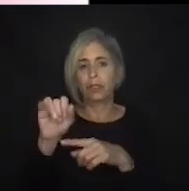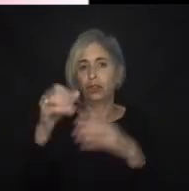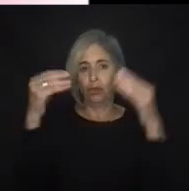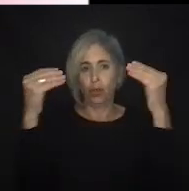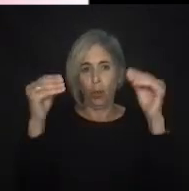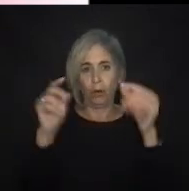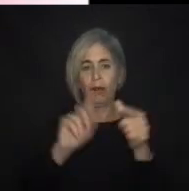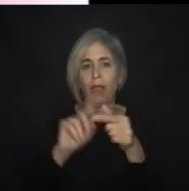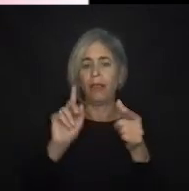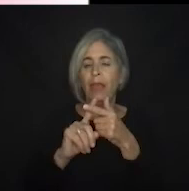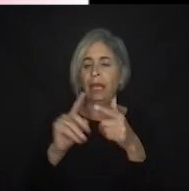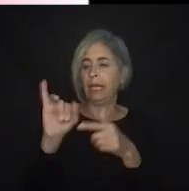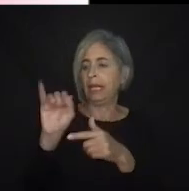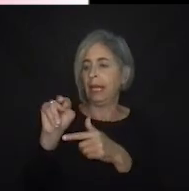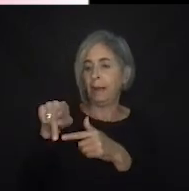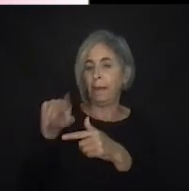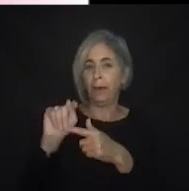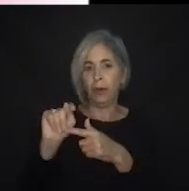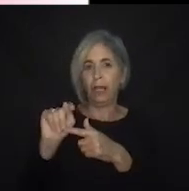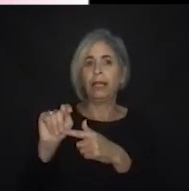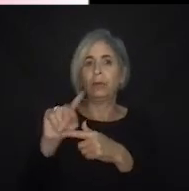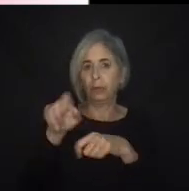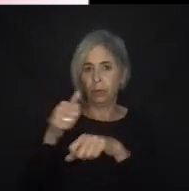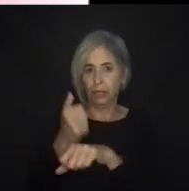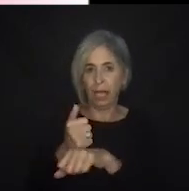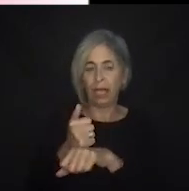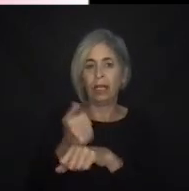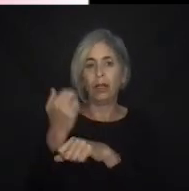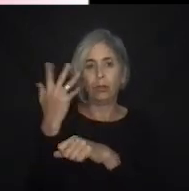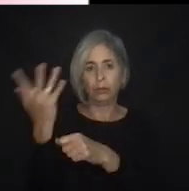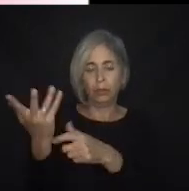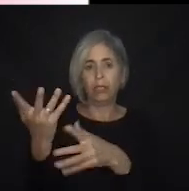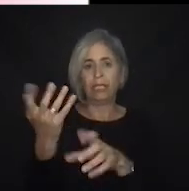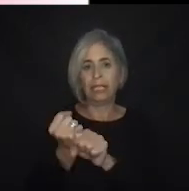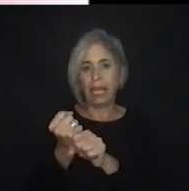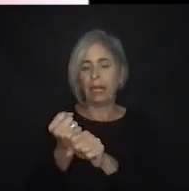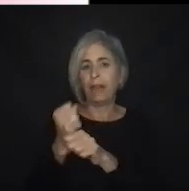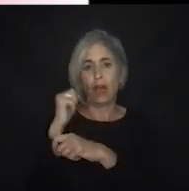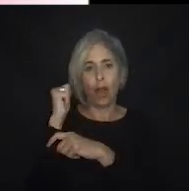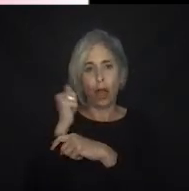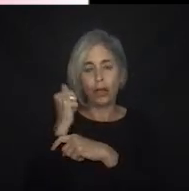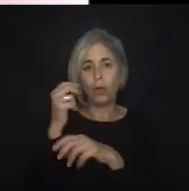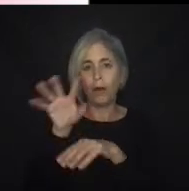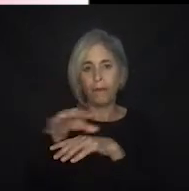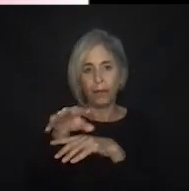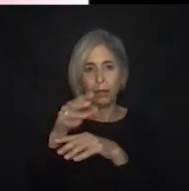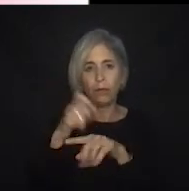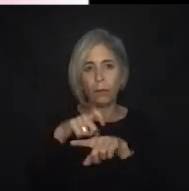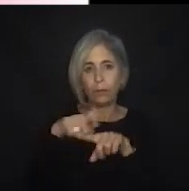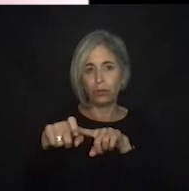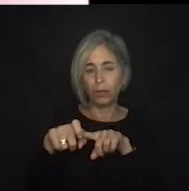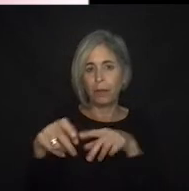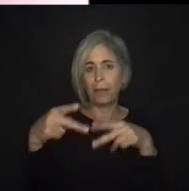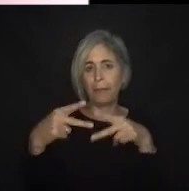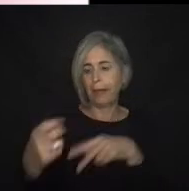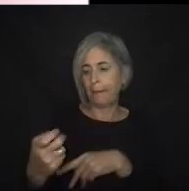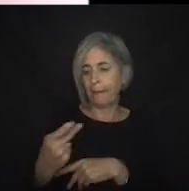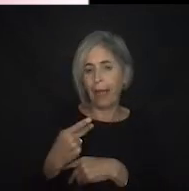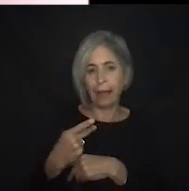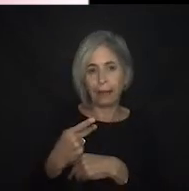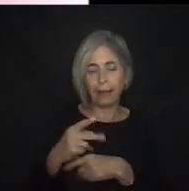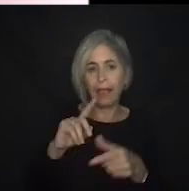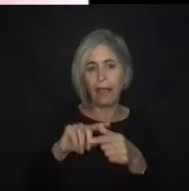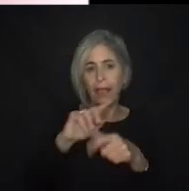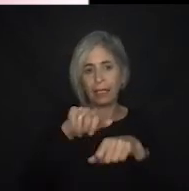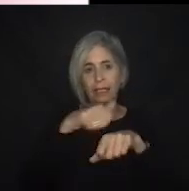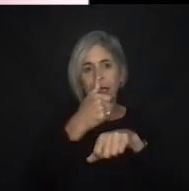to set our input video element so that it can consume that audio and video from the input stream and play it back. Then we're